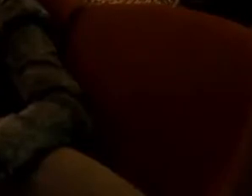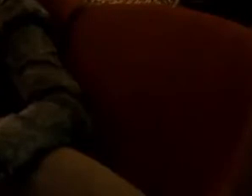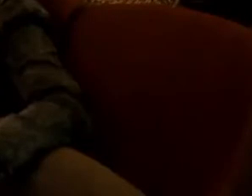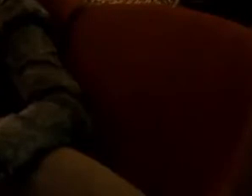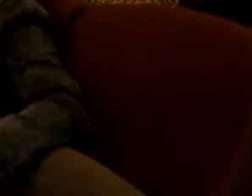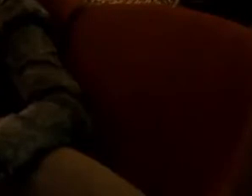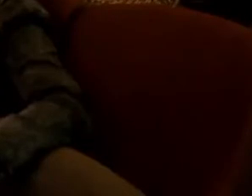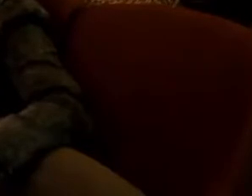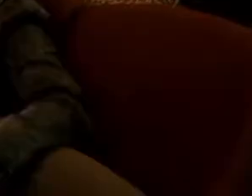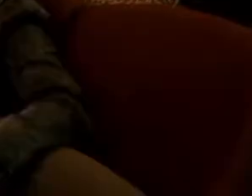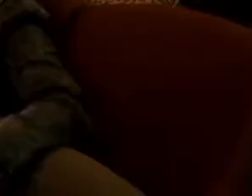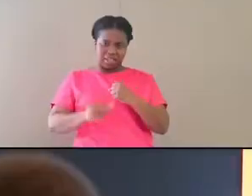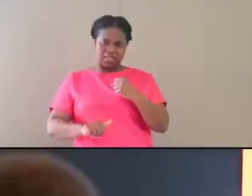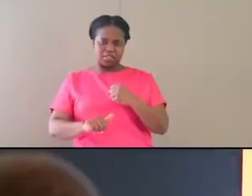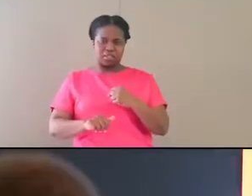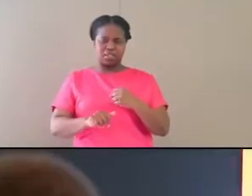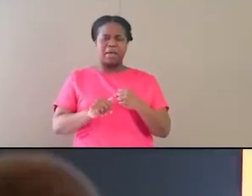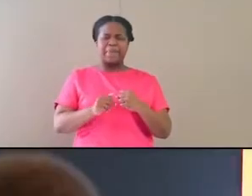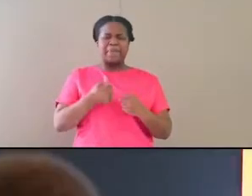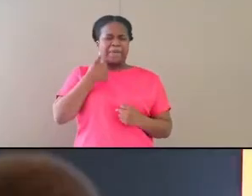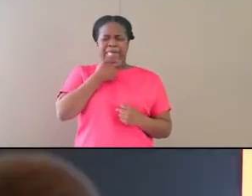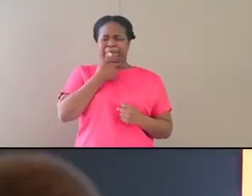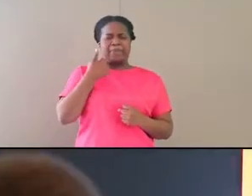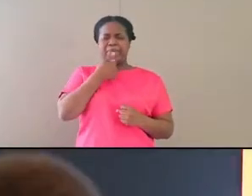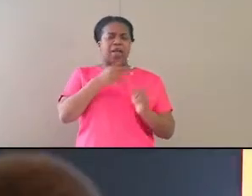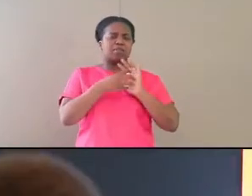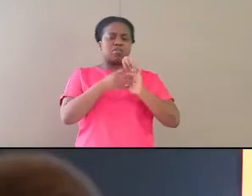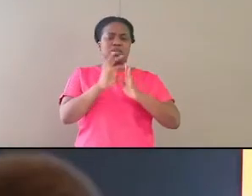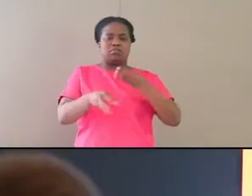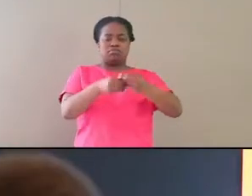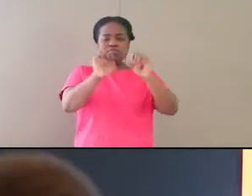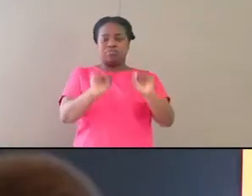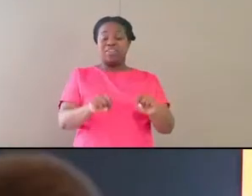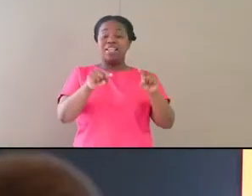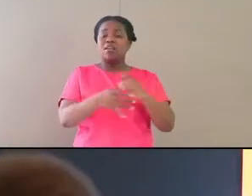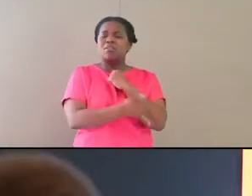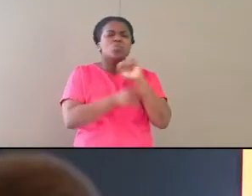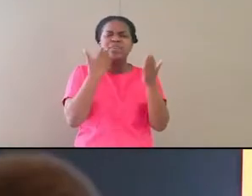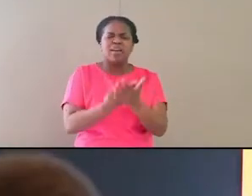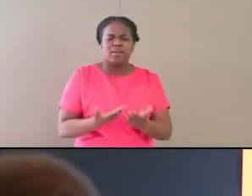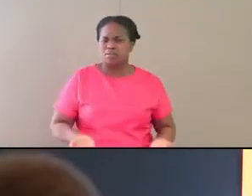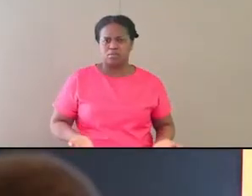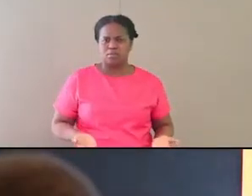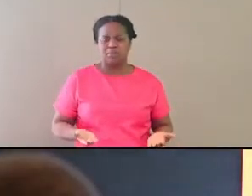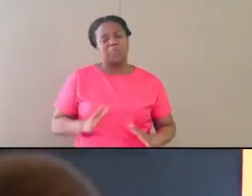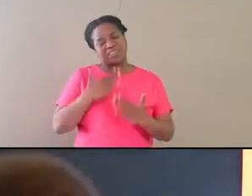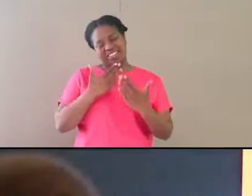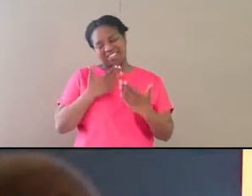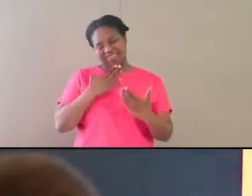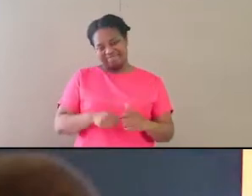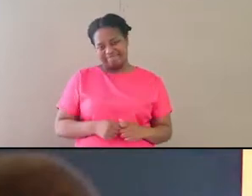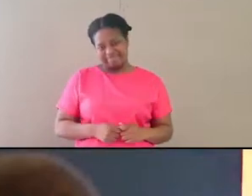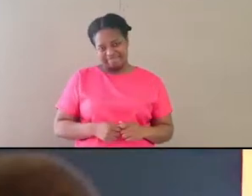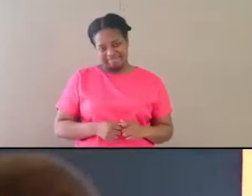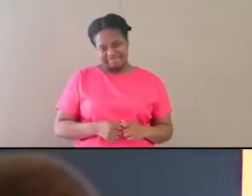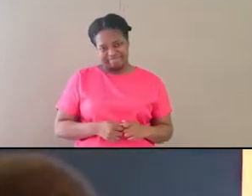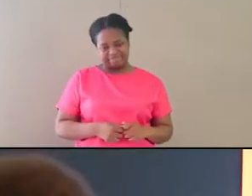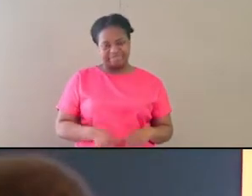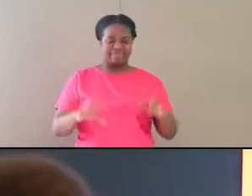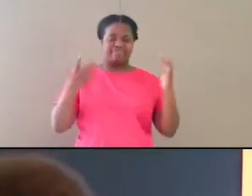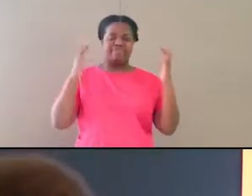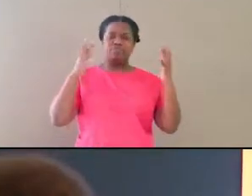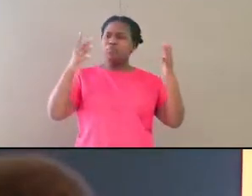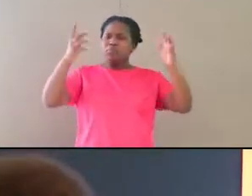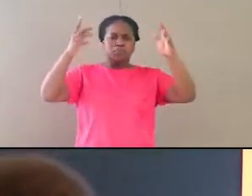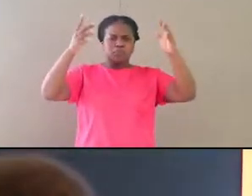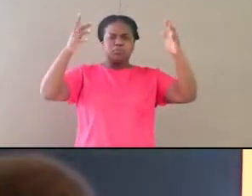six month window period, is a very fresh example, we can act, as this country, we absolutely can. Thanks. Let's give a